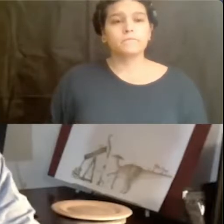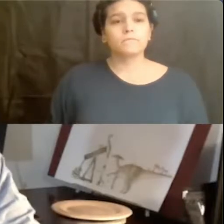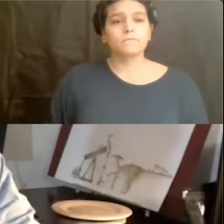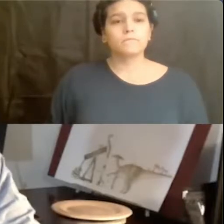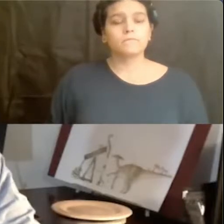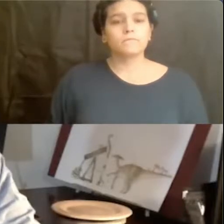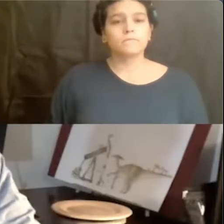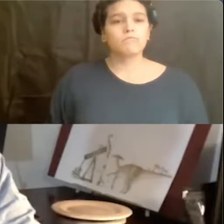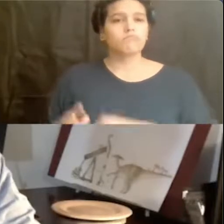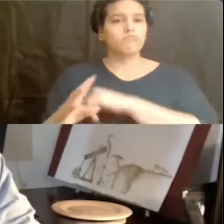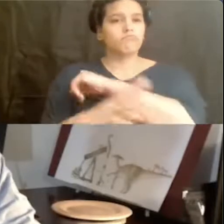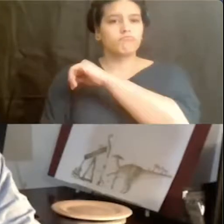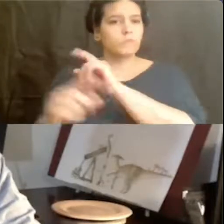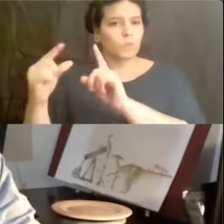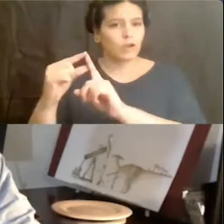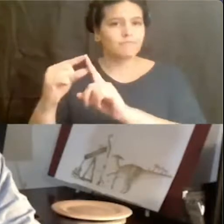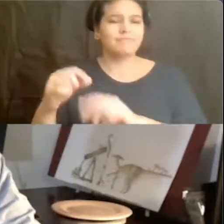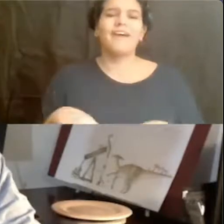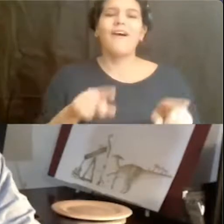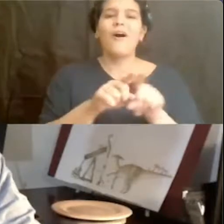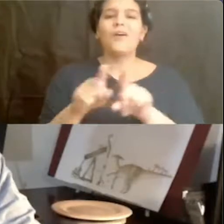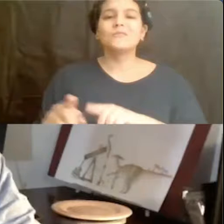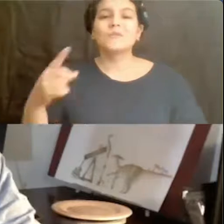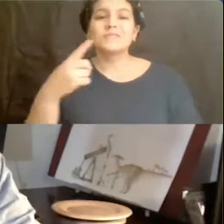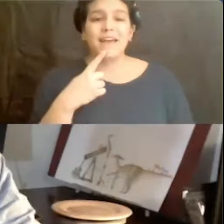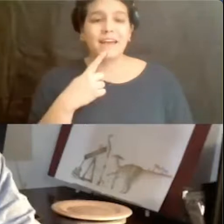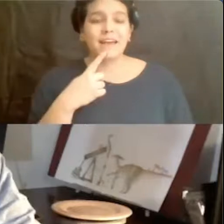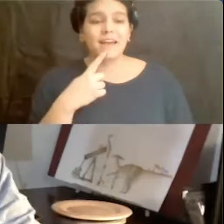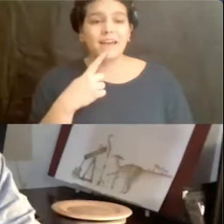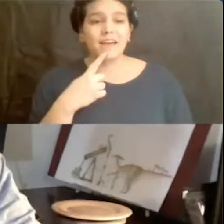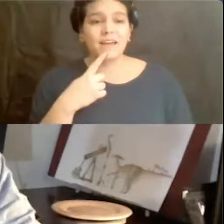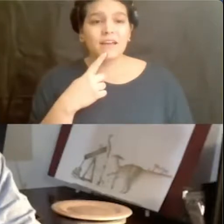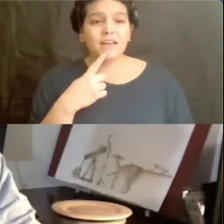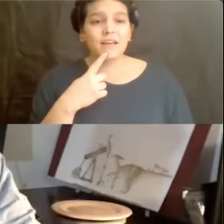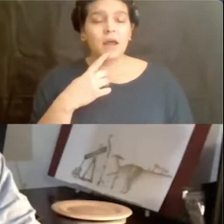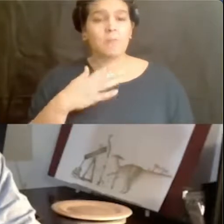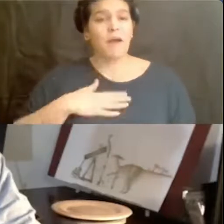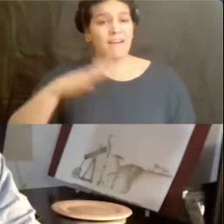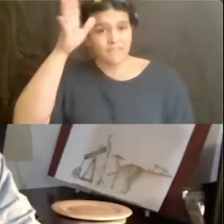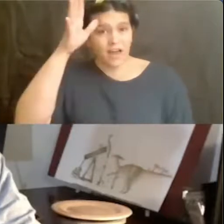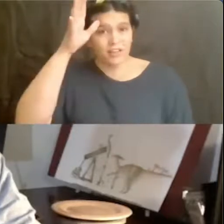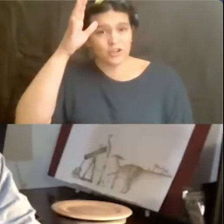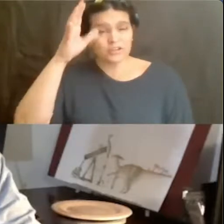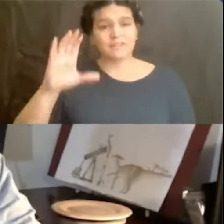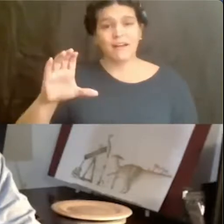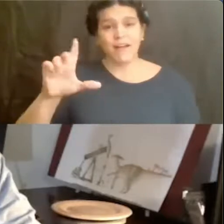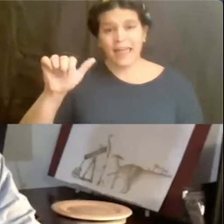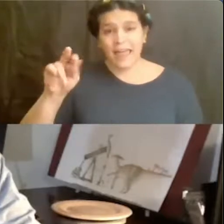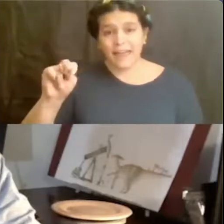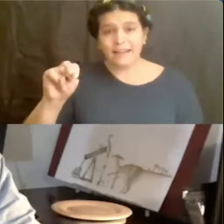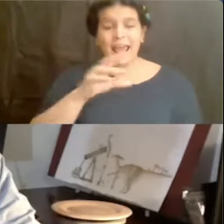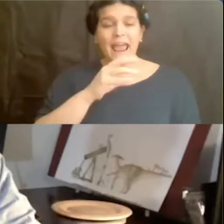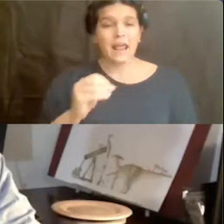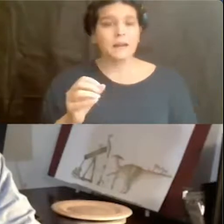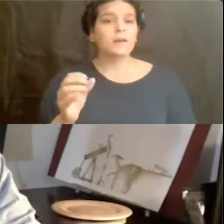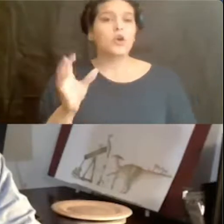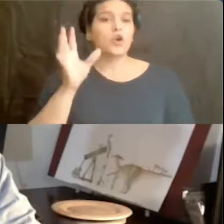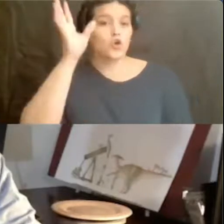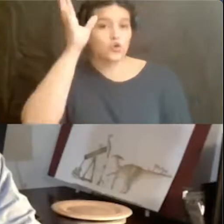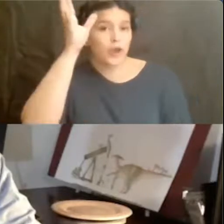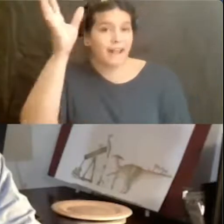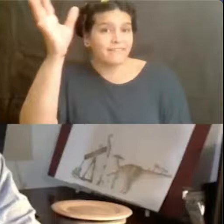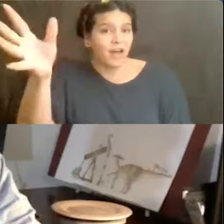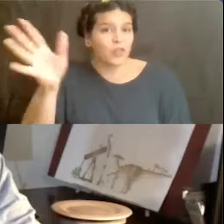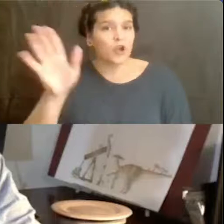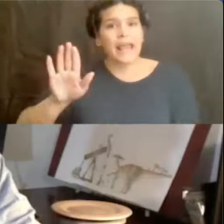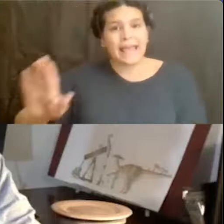And I also said my father's clan, as well as my grandfather's